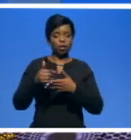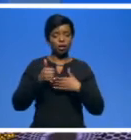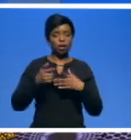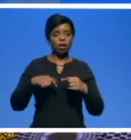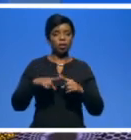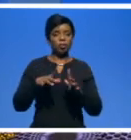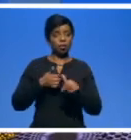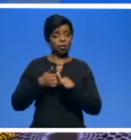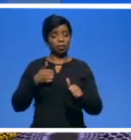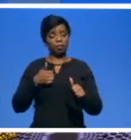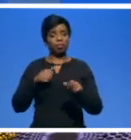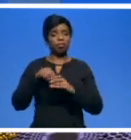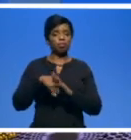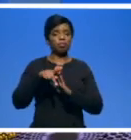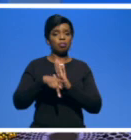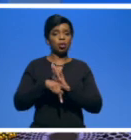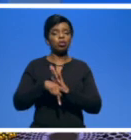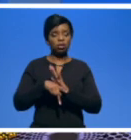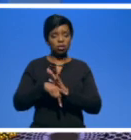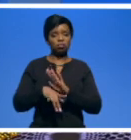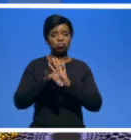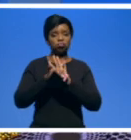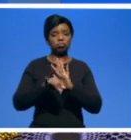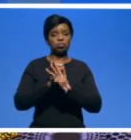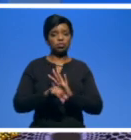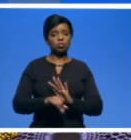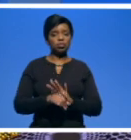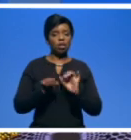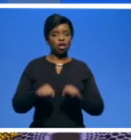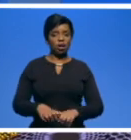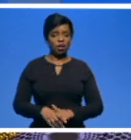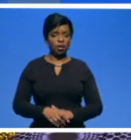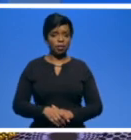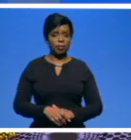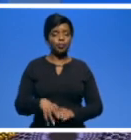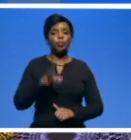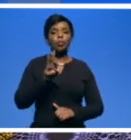gaps. And also, the commission also